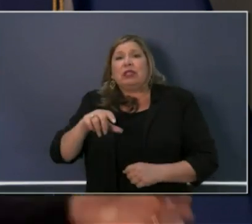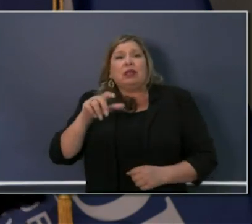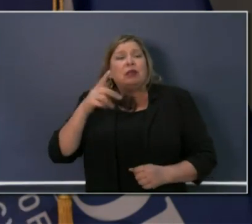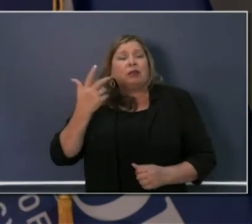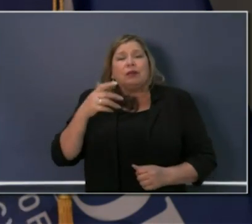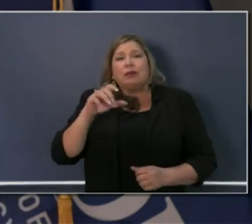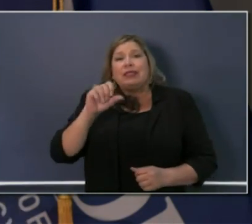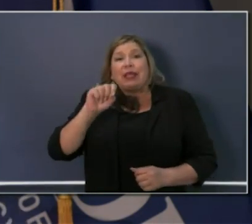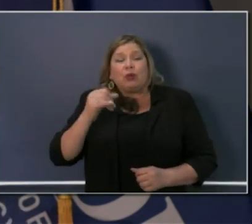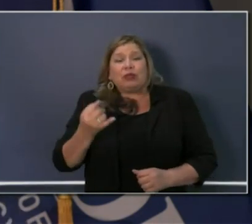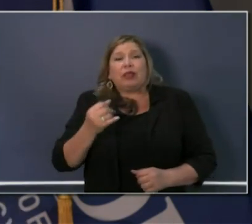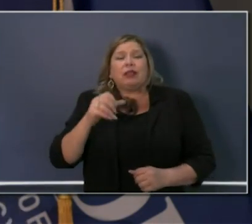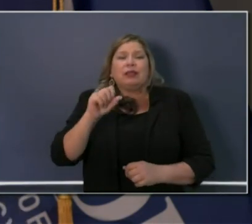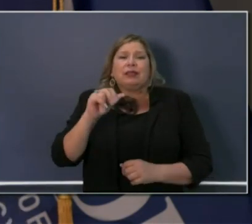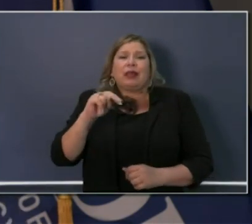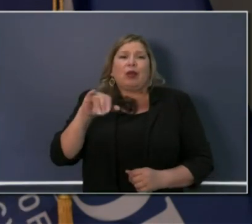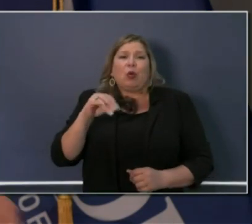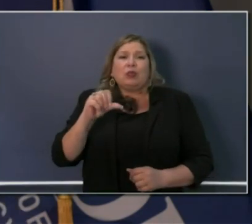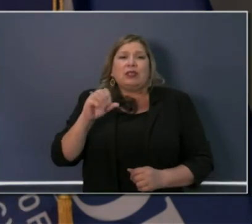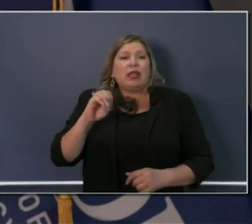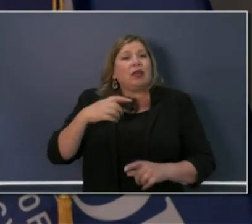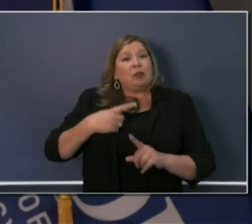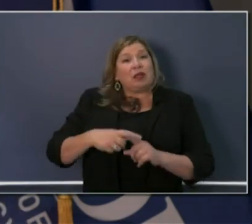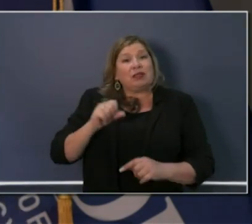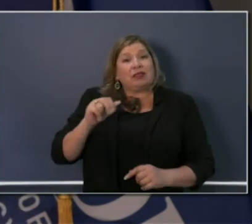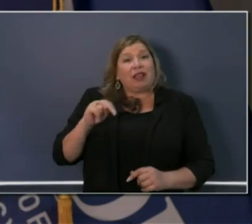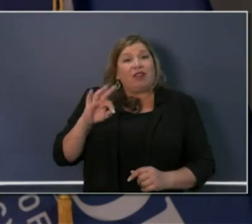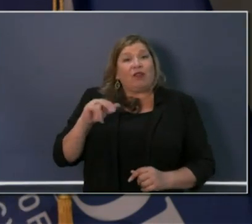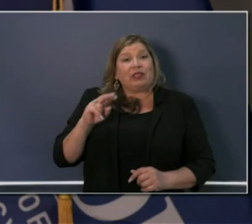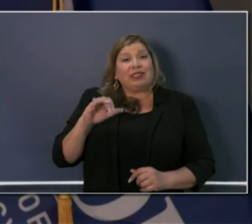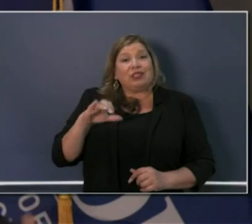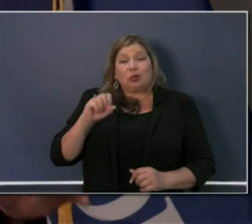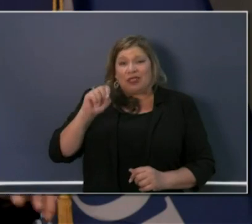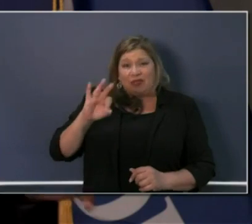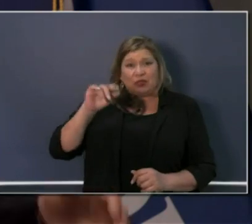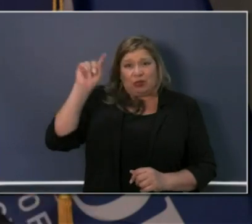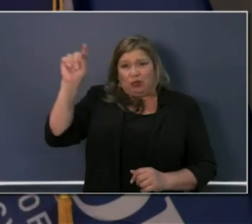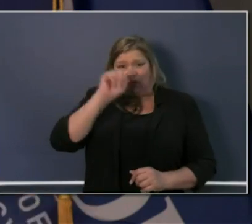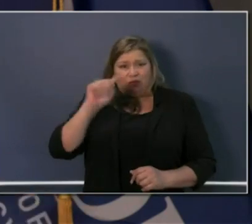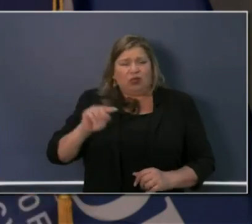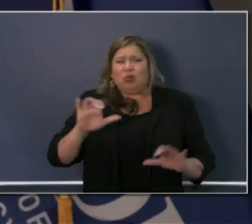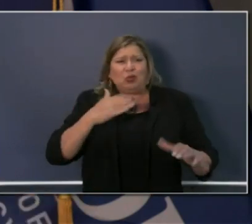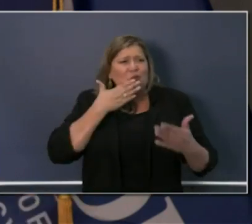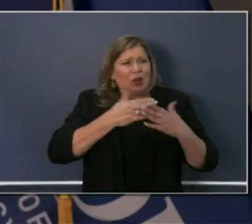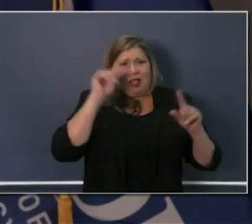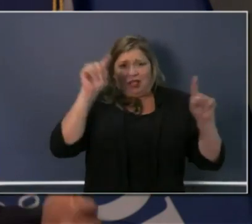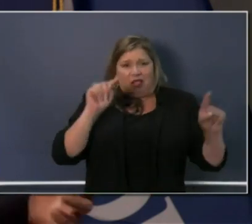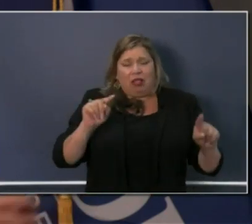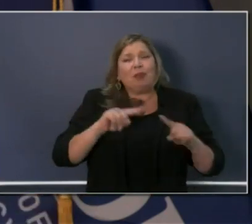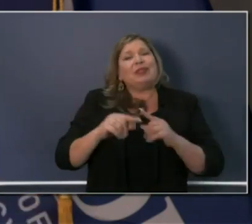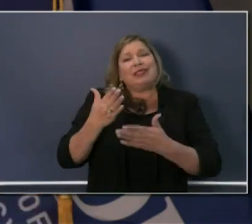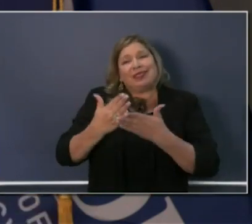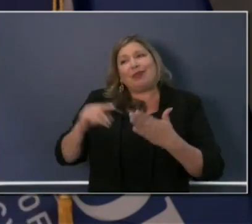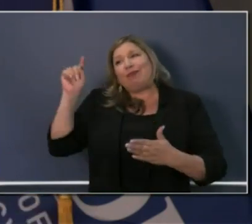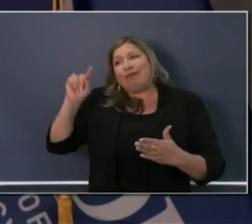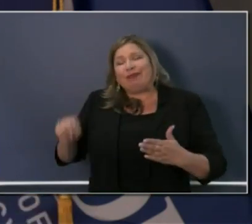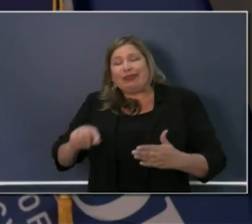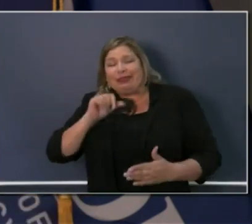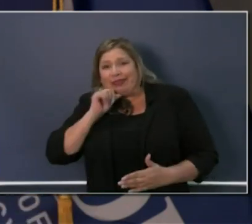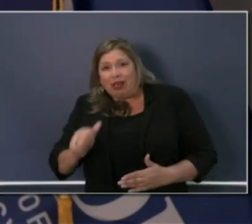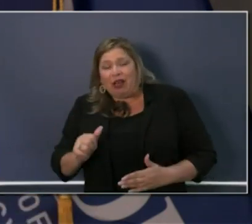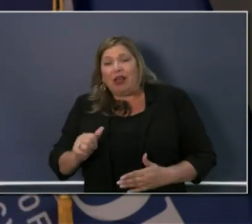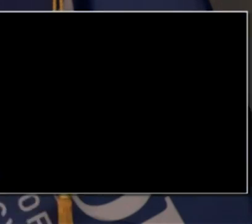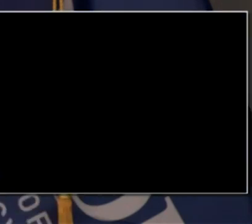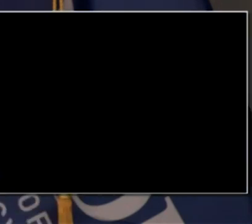Those are points of contrast where they've taken it to a whole nother level, but there are parts of the state where they haven't. And so the answer is